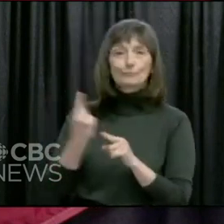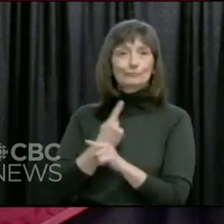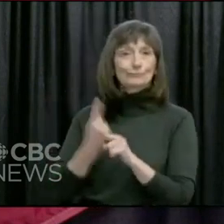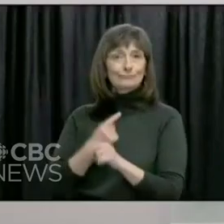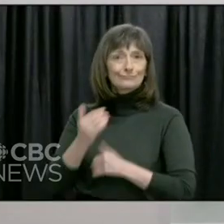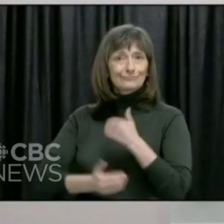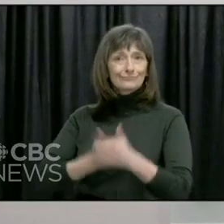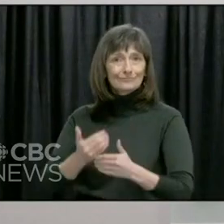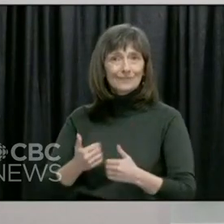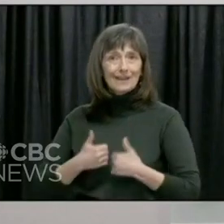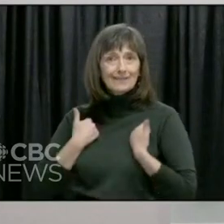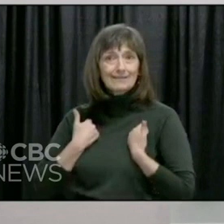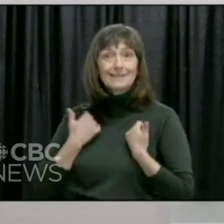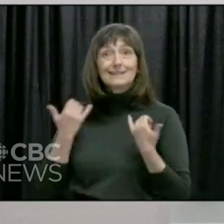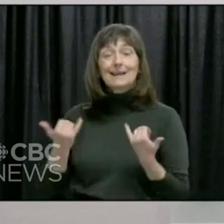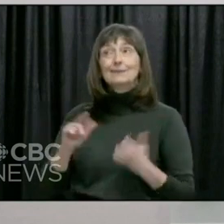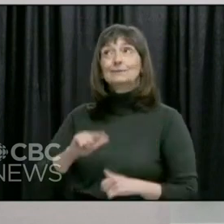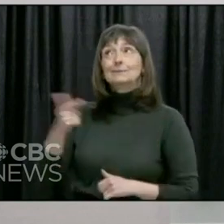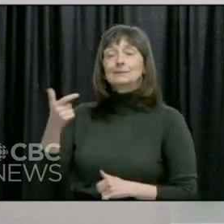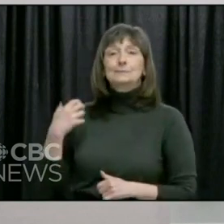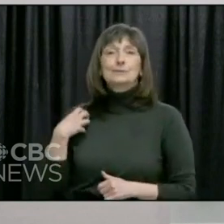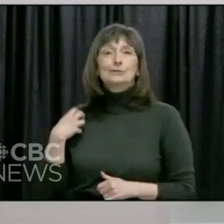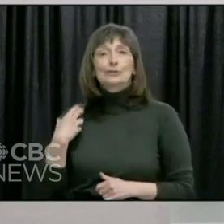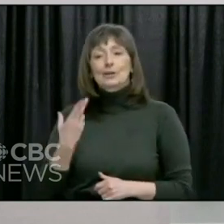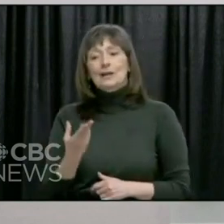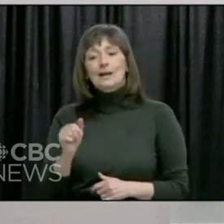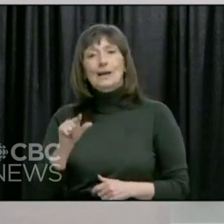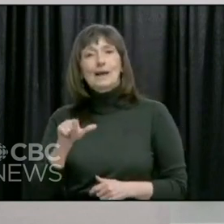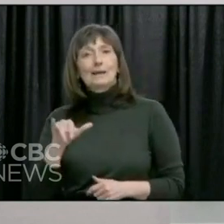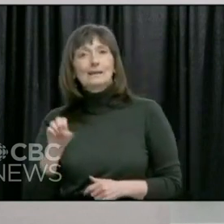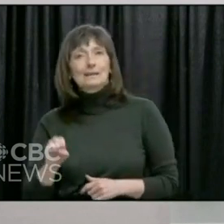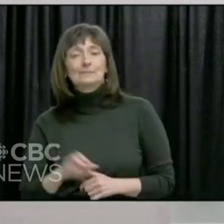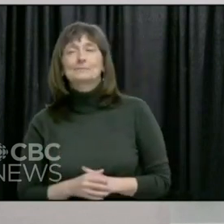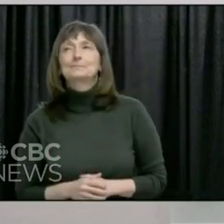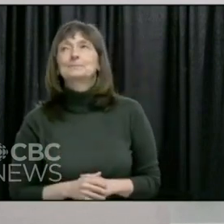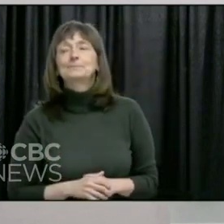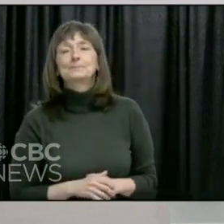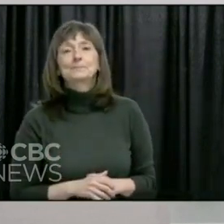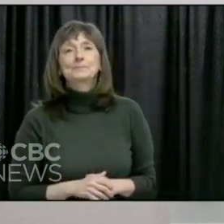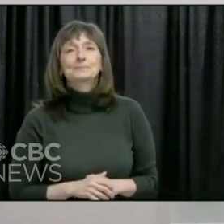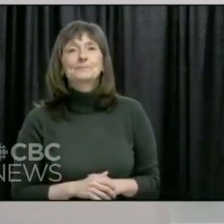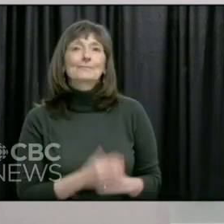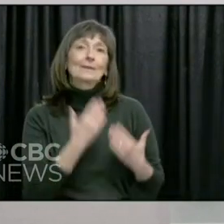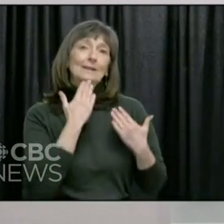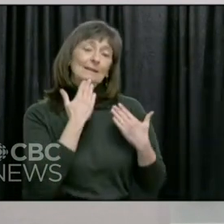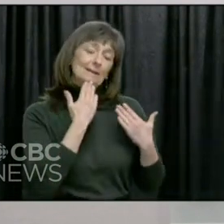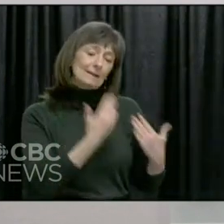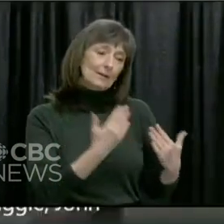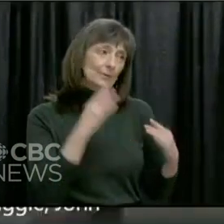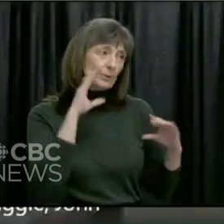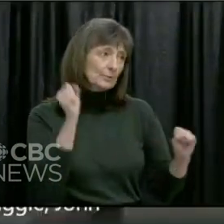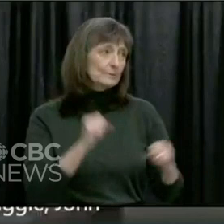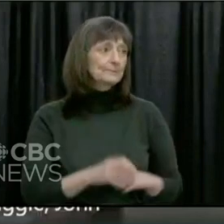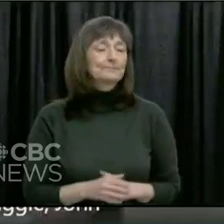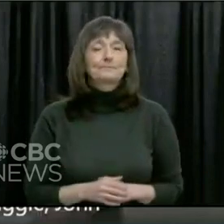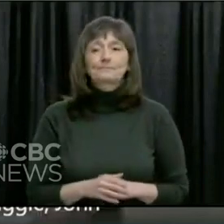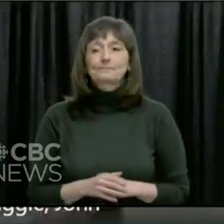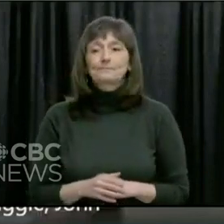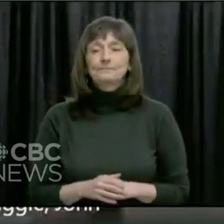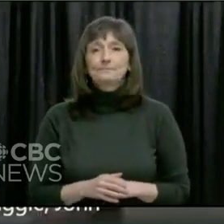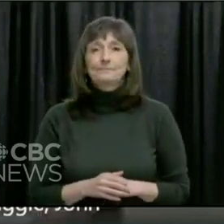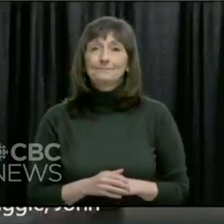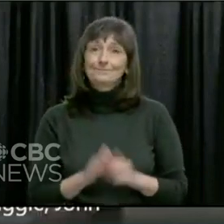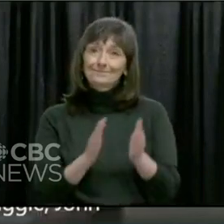over to the Minister Haggie, for his comments today. Thank you very much, Premier, and well